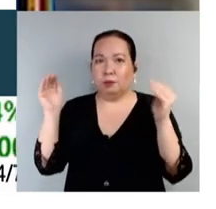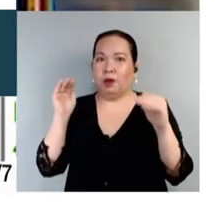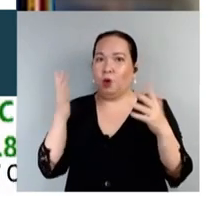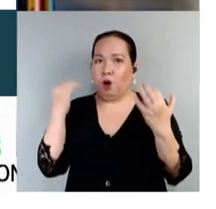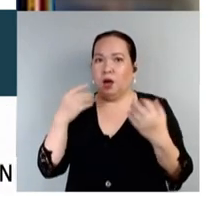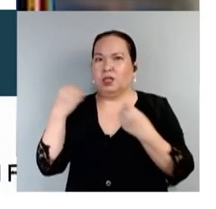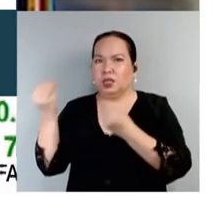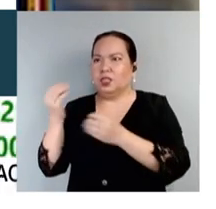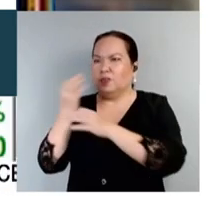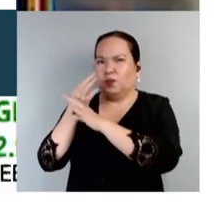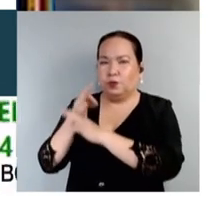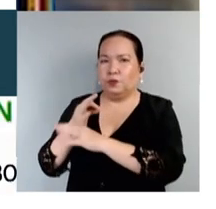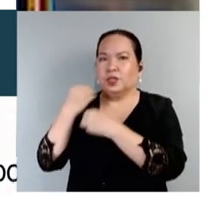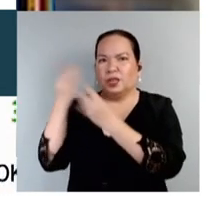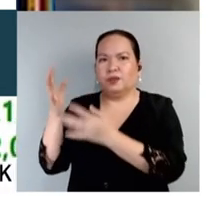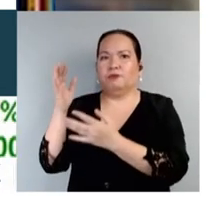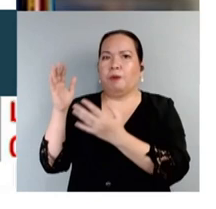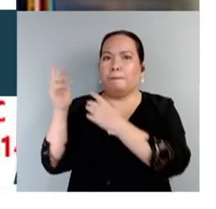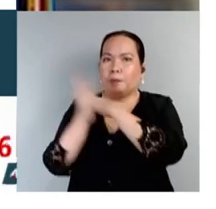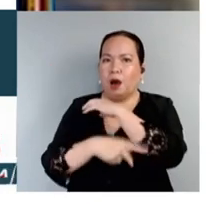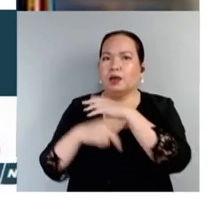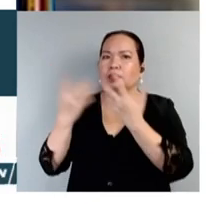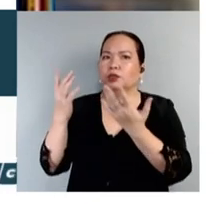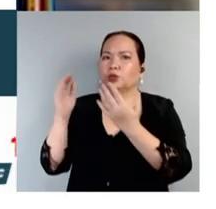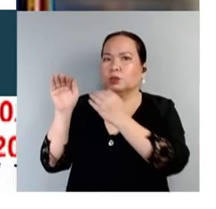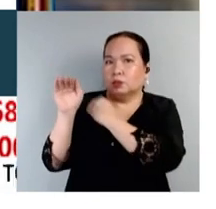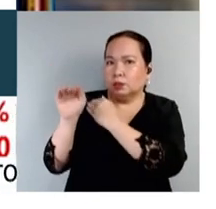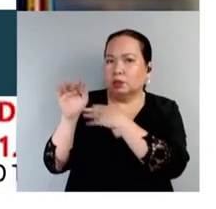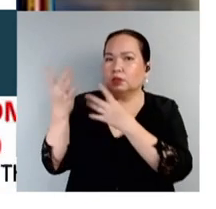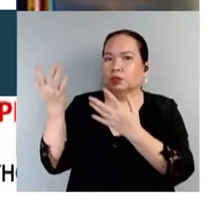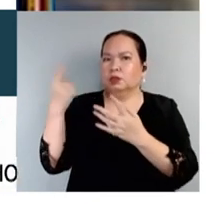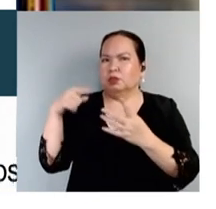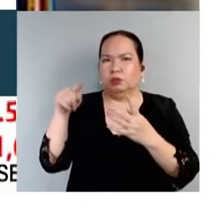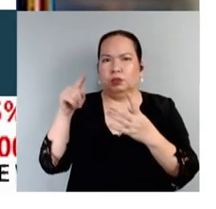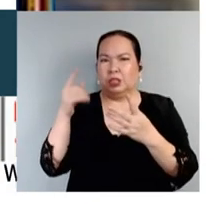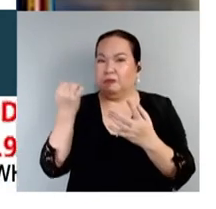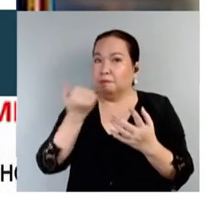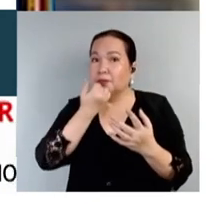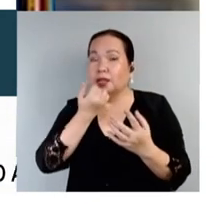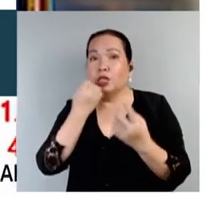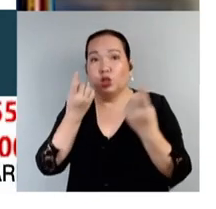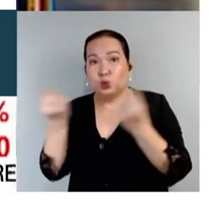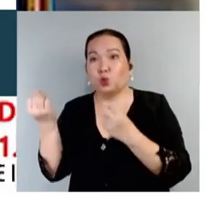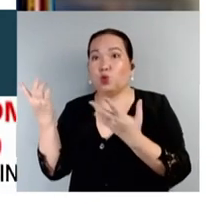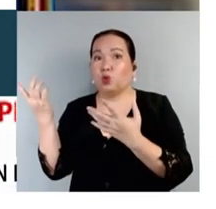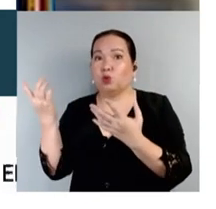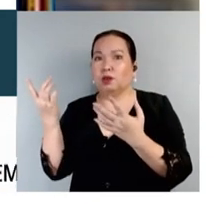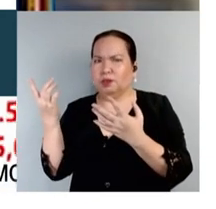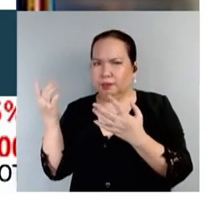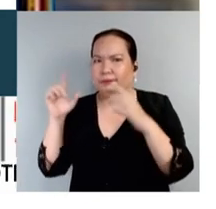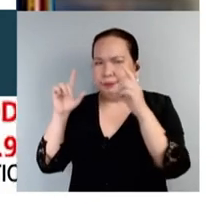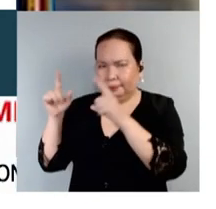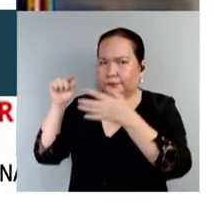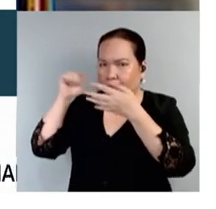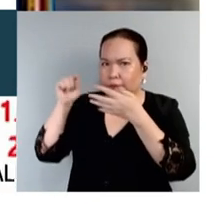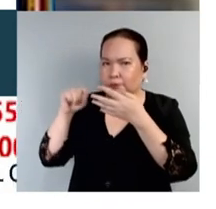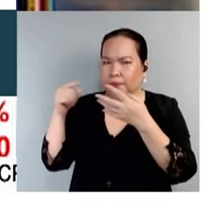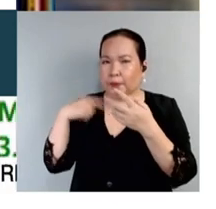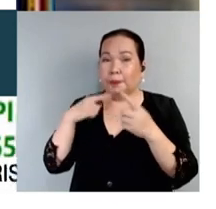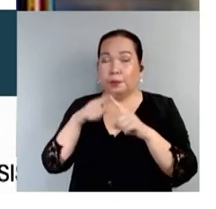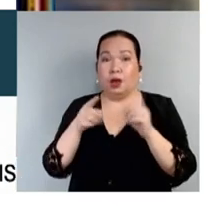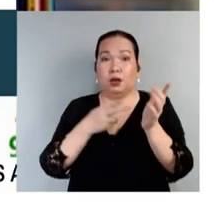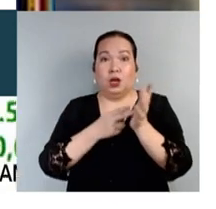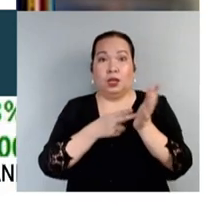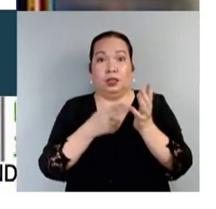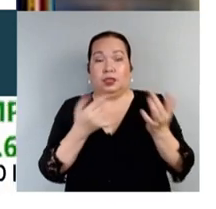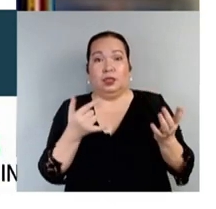find accountability in many of the sins of omissions and commissions. But to be honest, our system simply